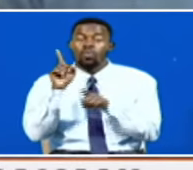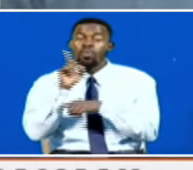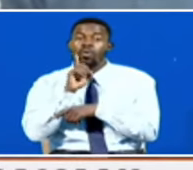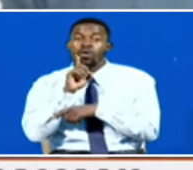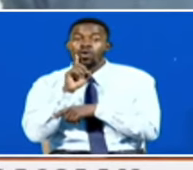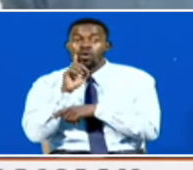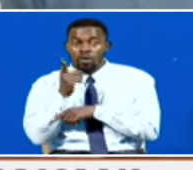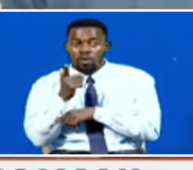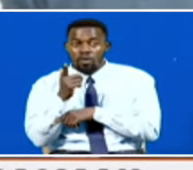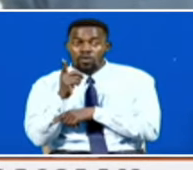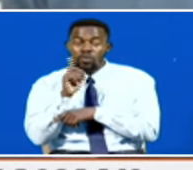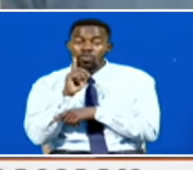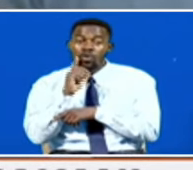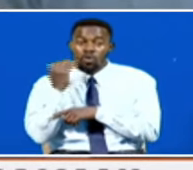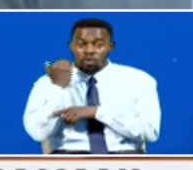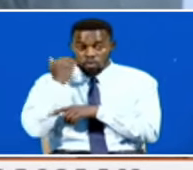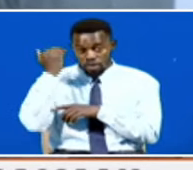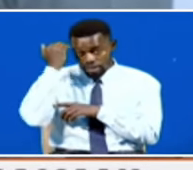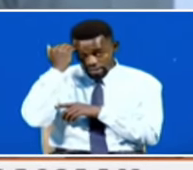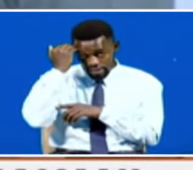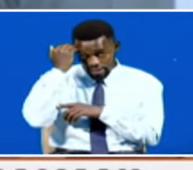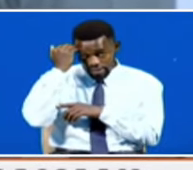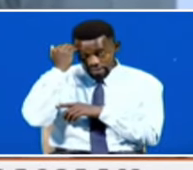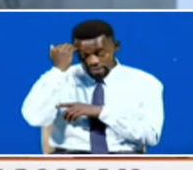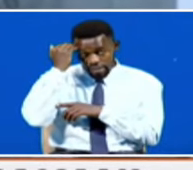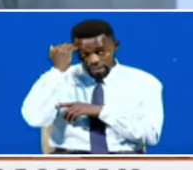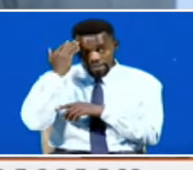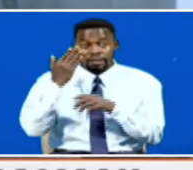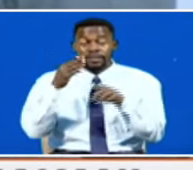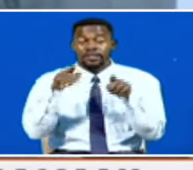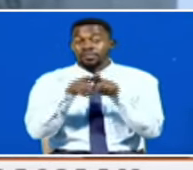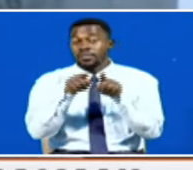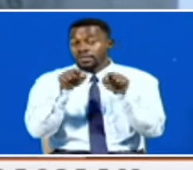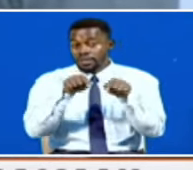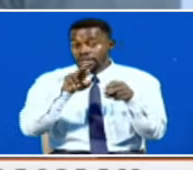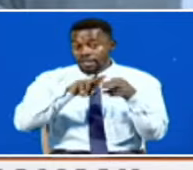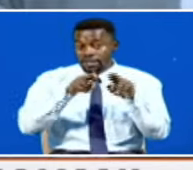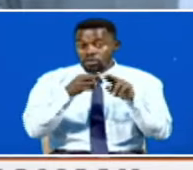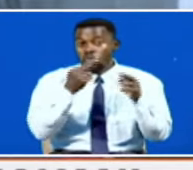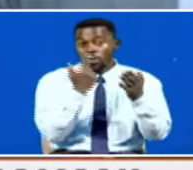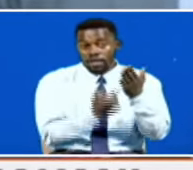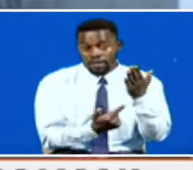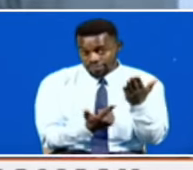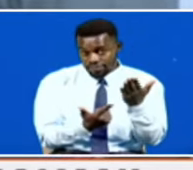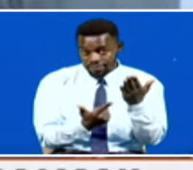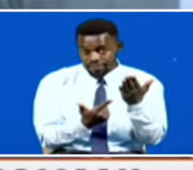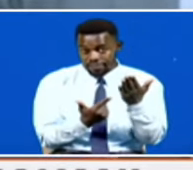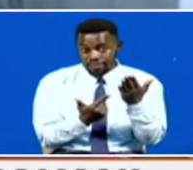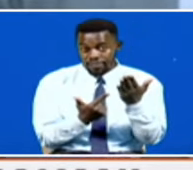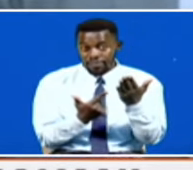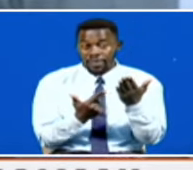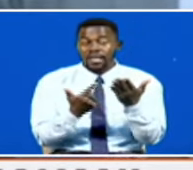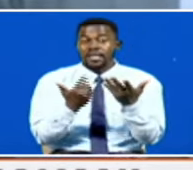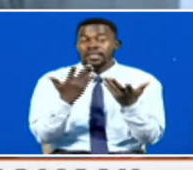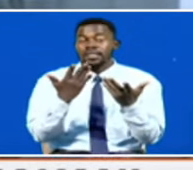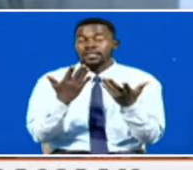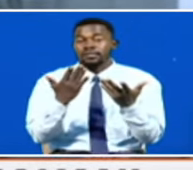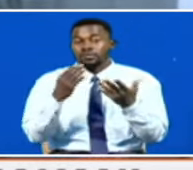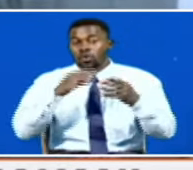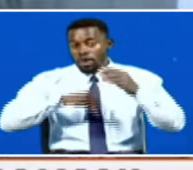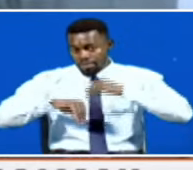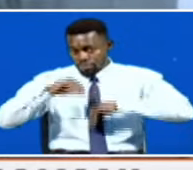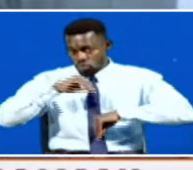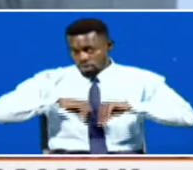before Milimani Anti-Corruption Court tomorrow, and this is in relation to embezzlement of public